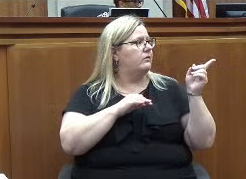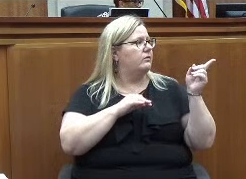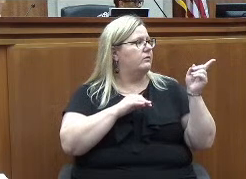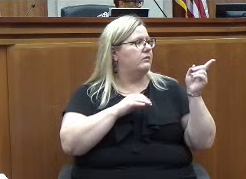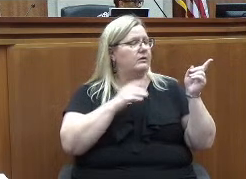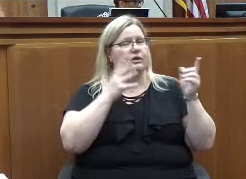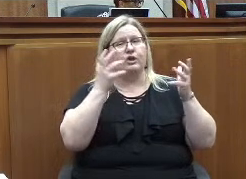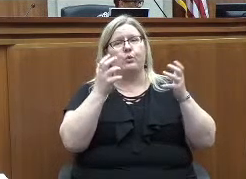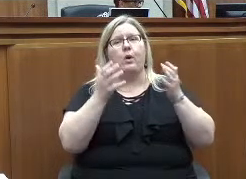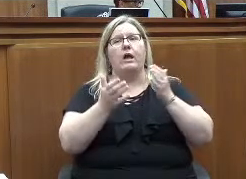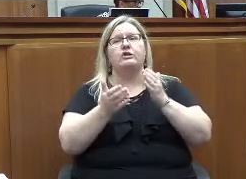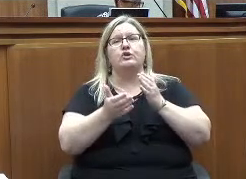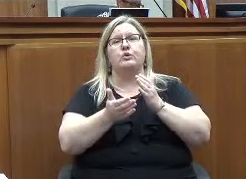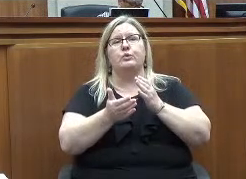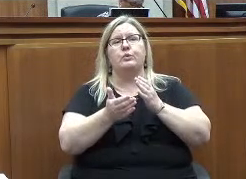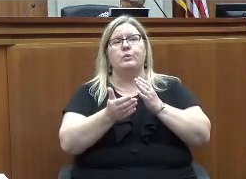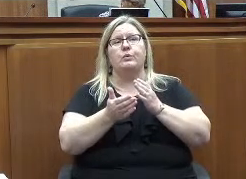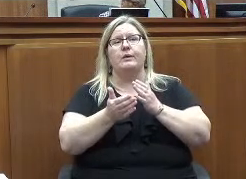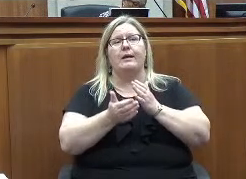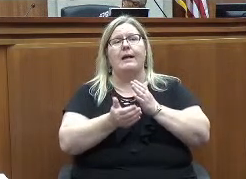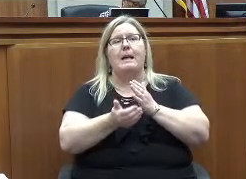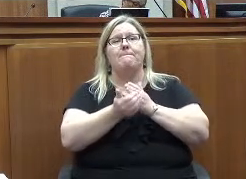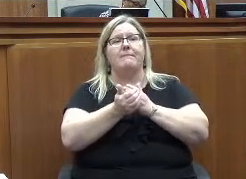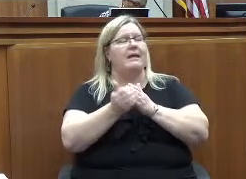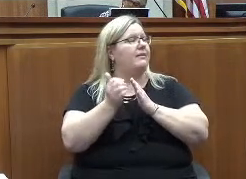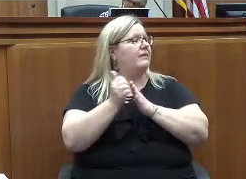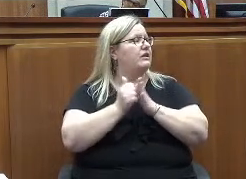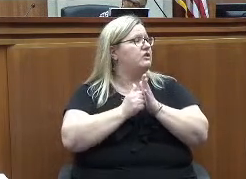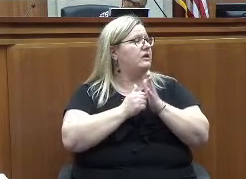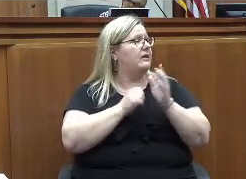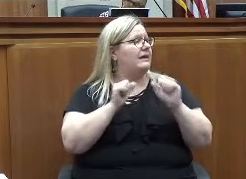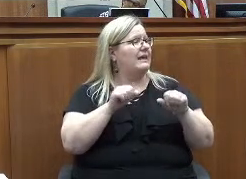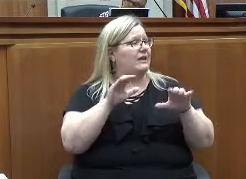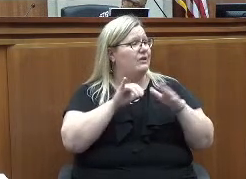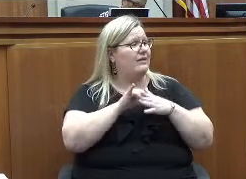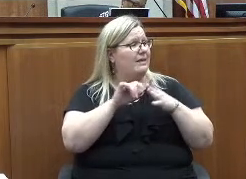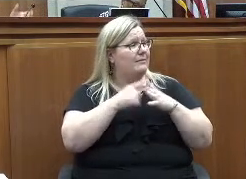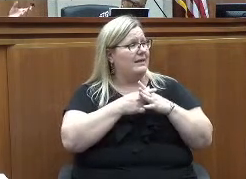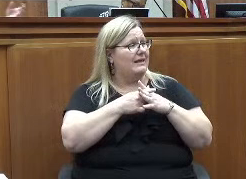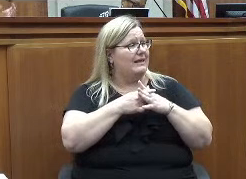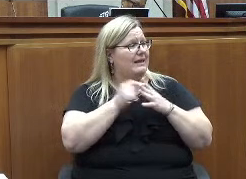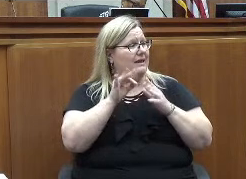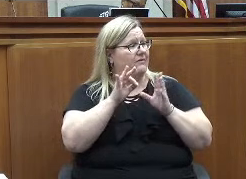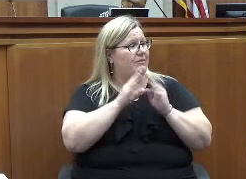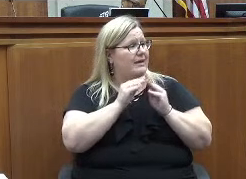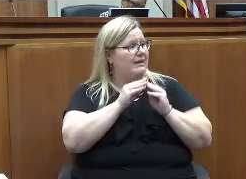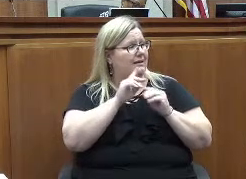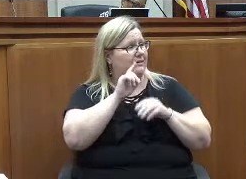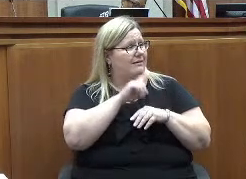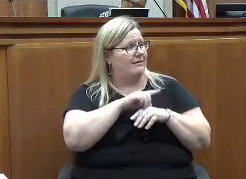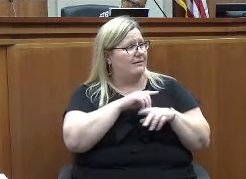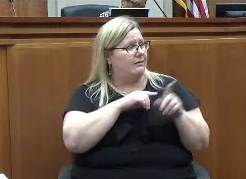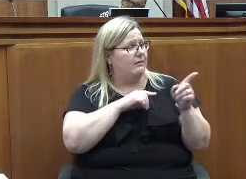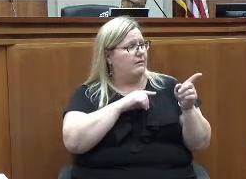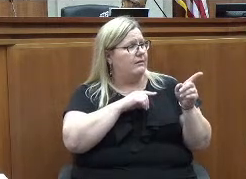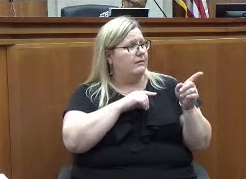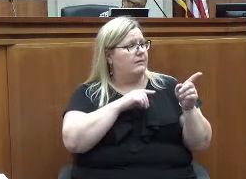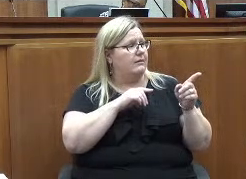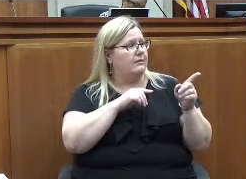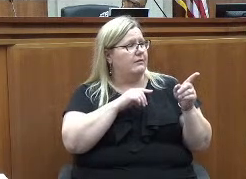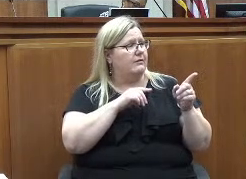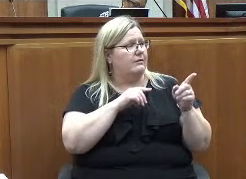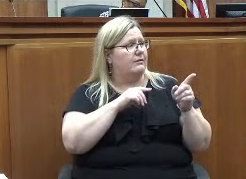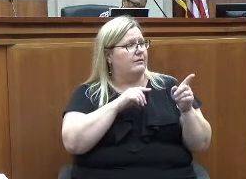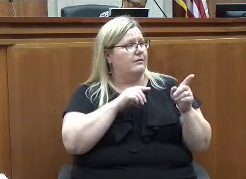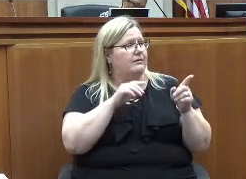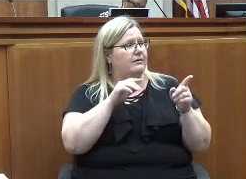you want to amend. Let's the amend. agenda. Right, that's what I'd Are like they to do. supposed to do that at the beginning of the meeting though? Mr. Morris. They can amend the agenda by unanimous vote